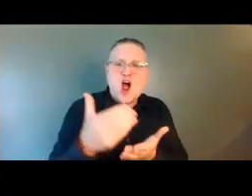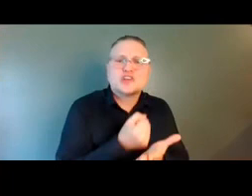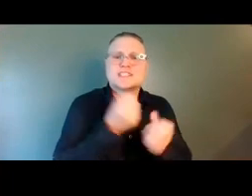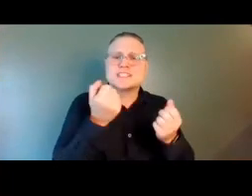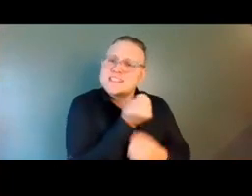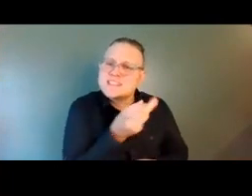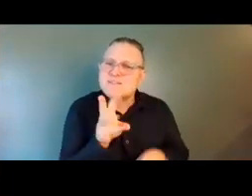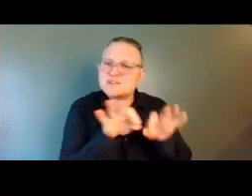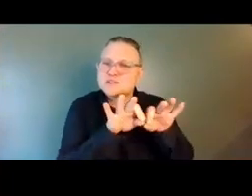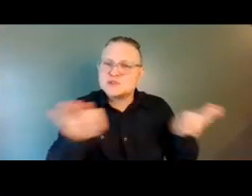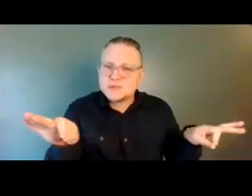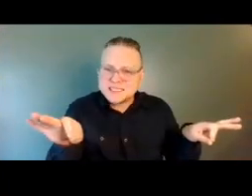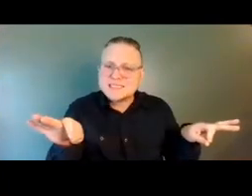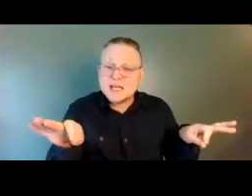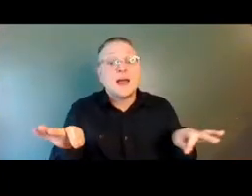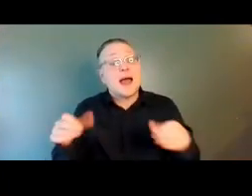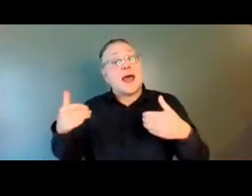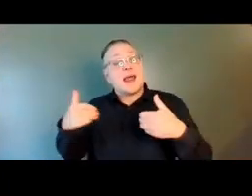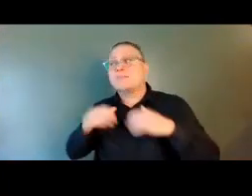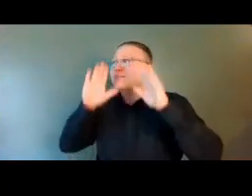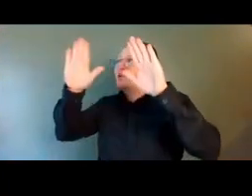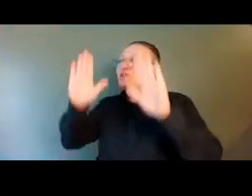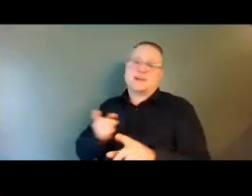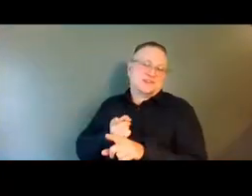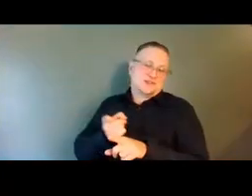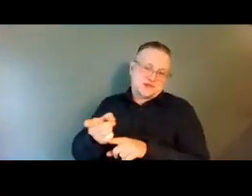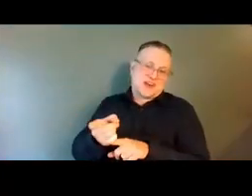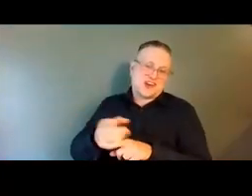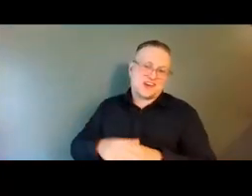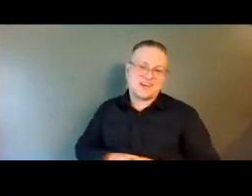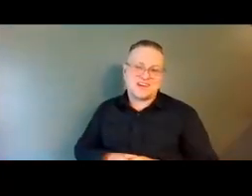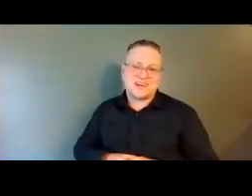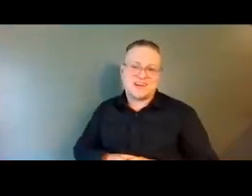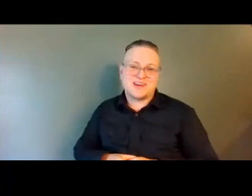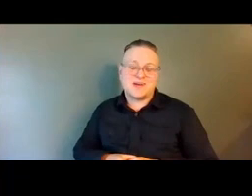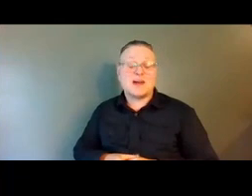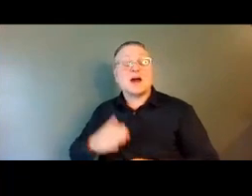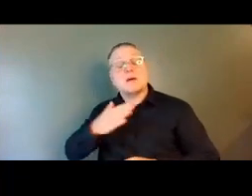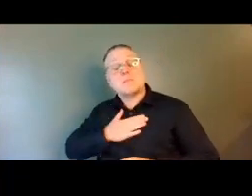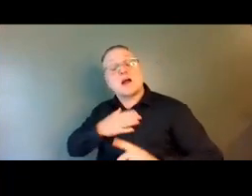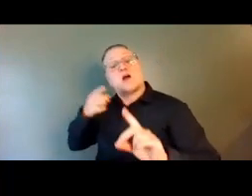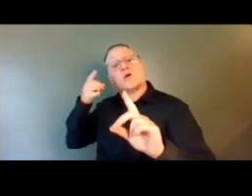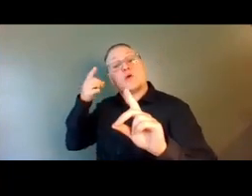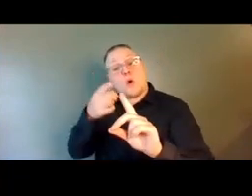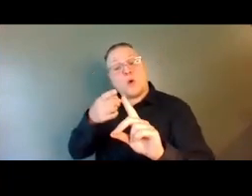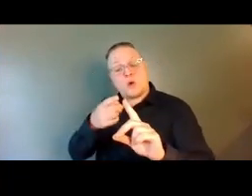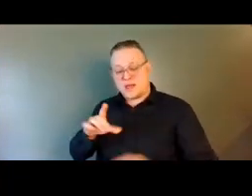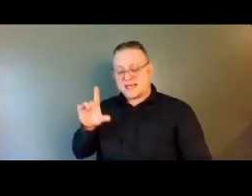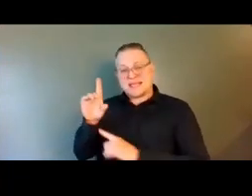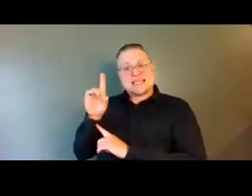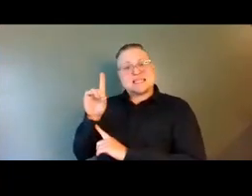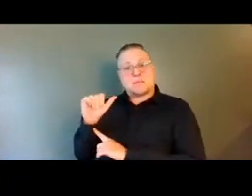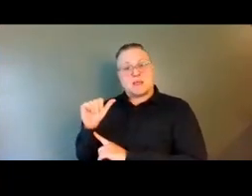degrees besides having a great career. I had a goal to turn my disability into